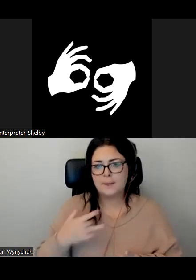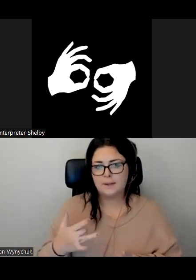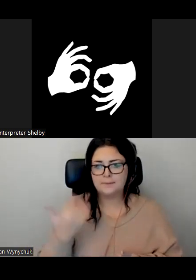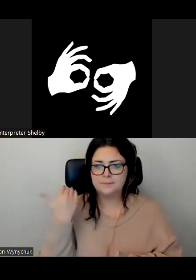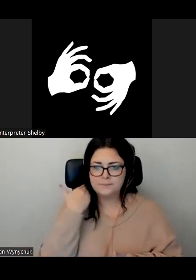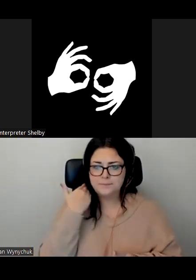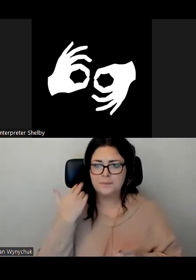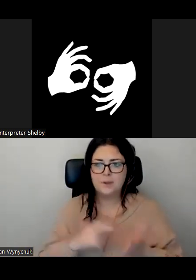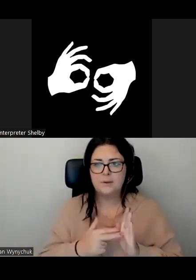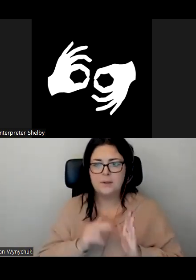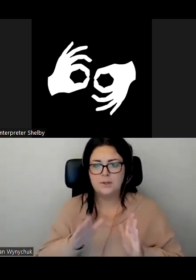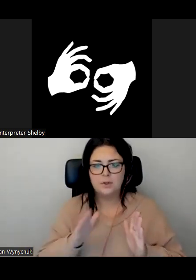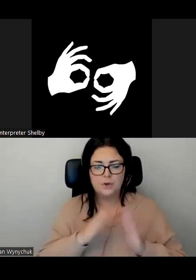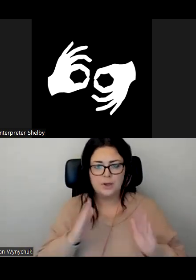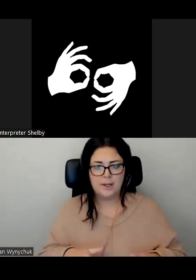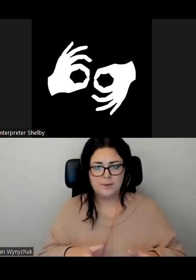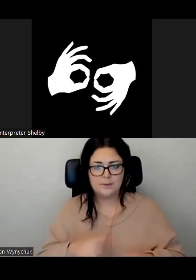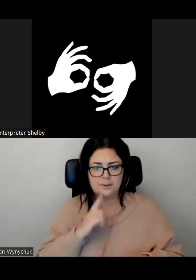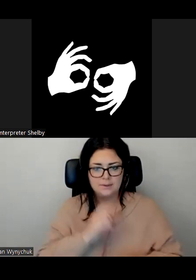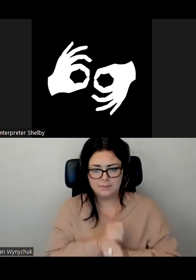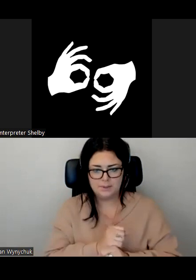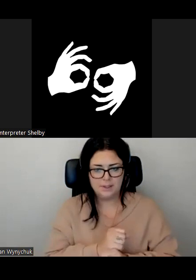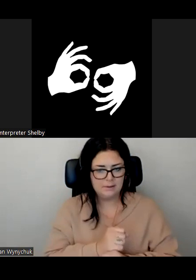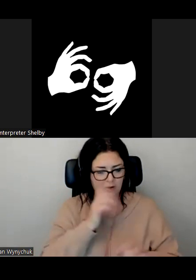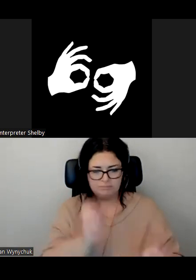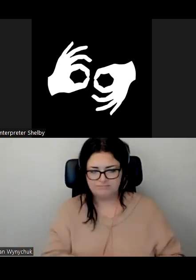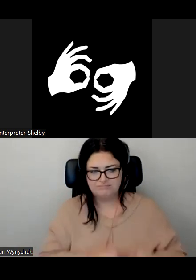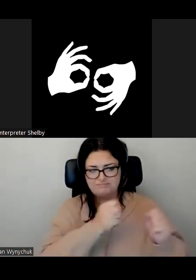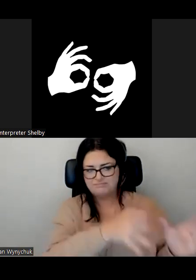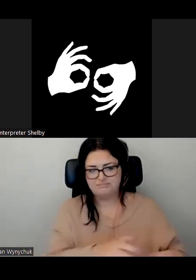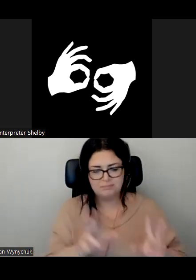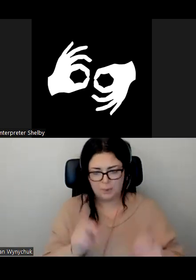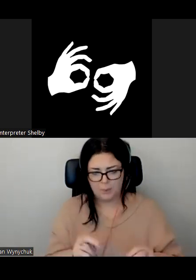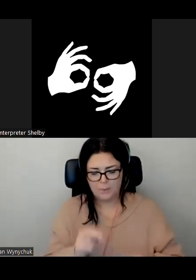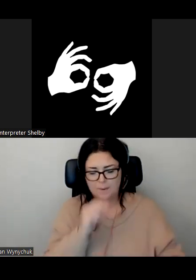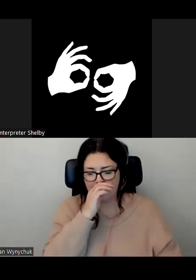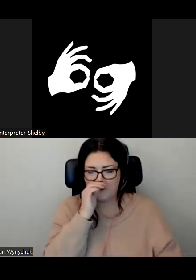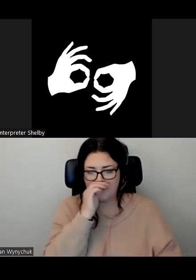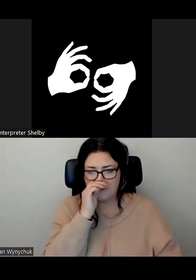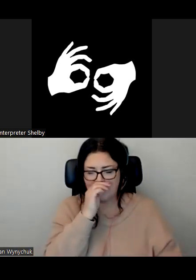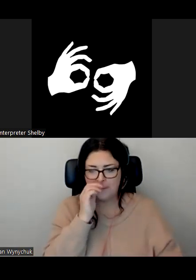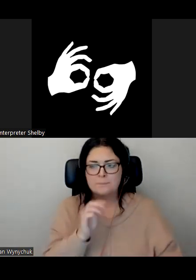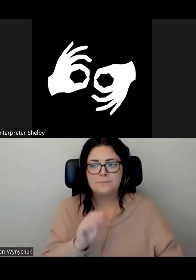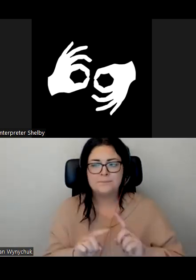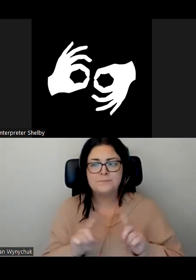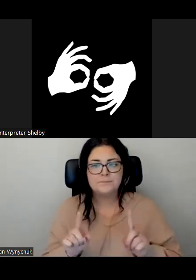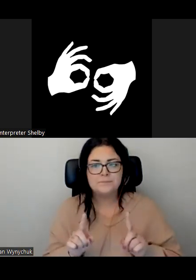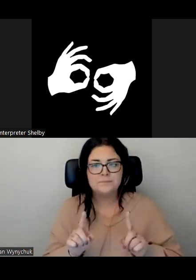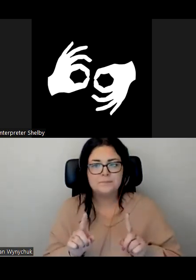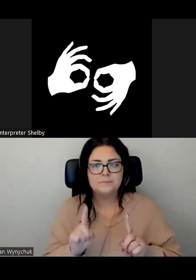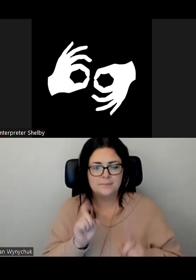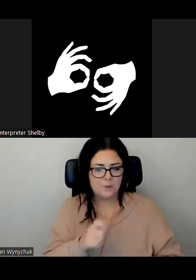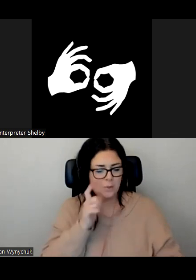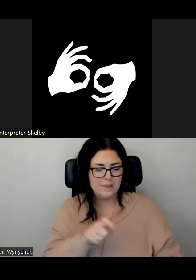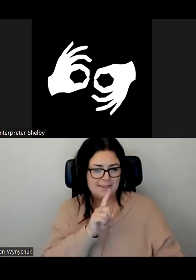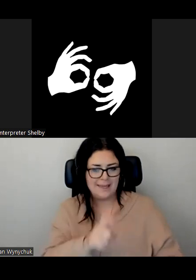your house that you live in is protected. They're not going to throw you out on the street usually. But that's something you'd have to ask them